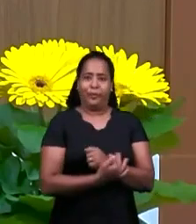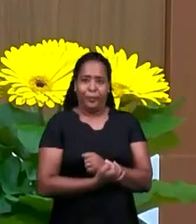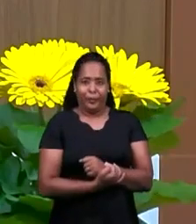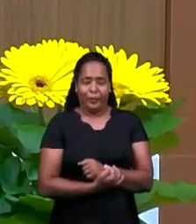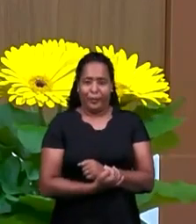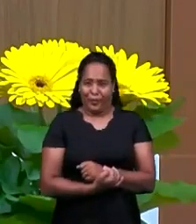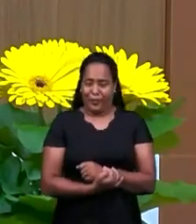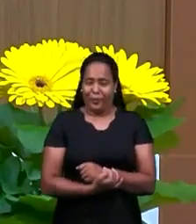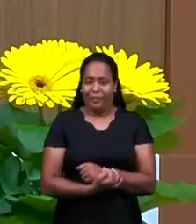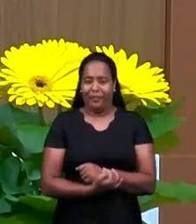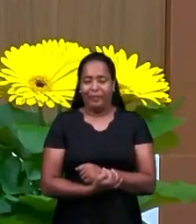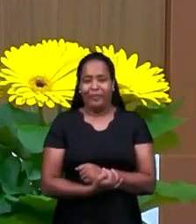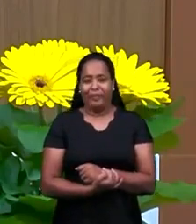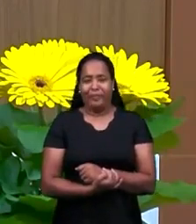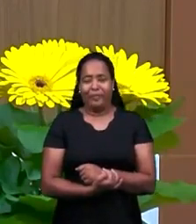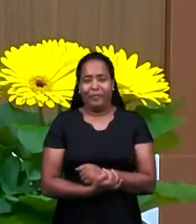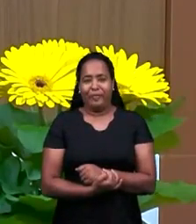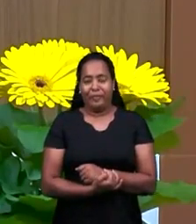the holy place?